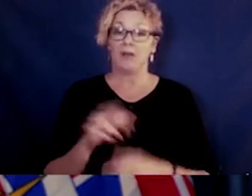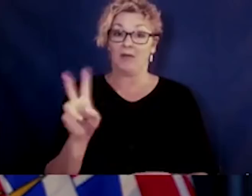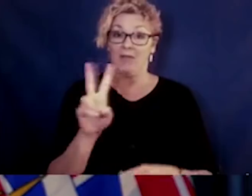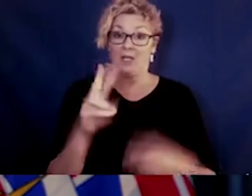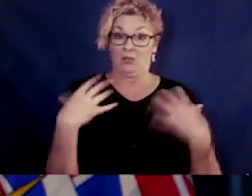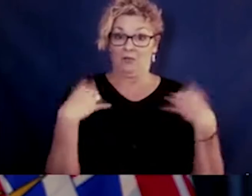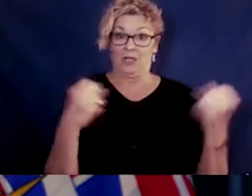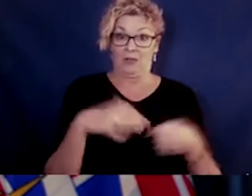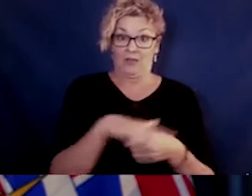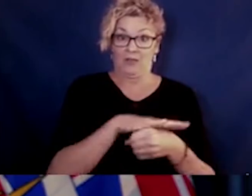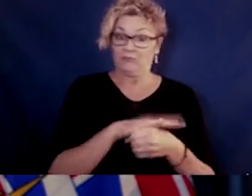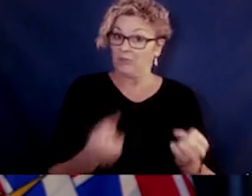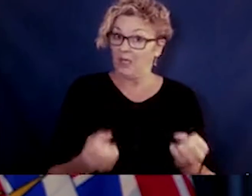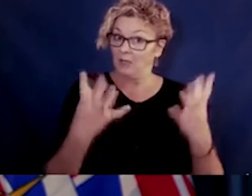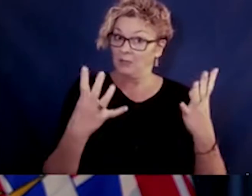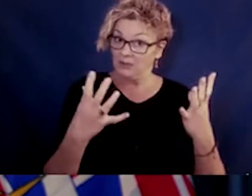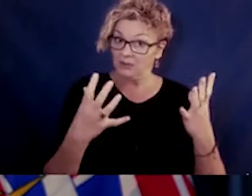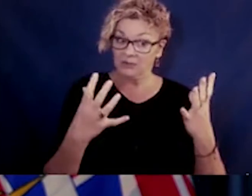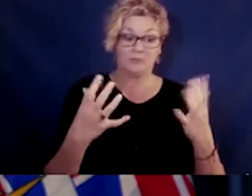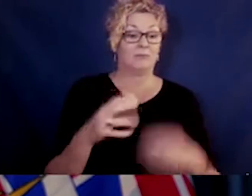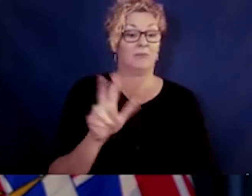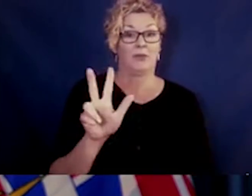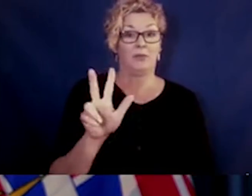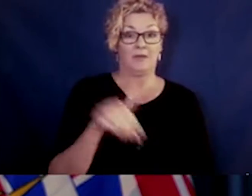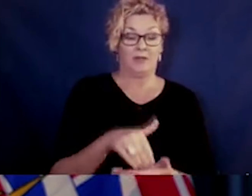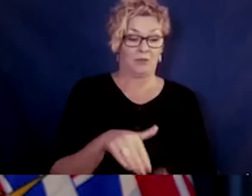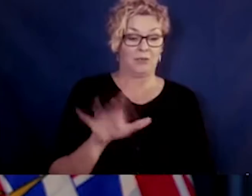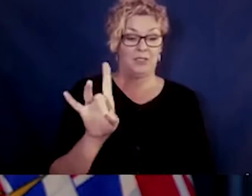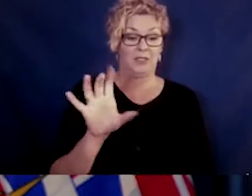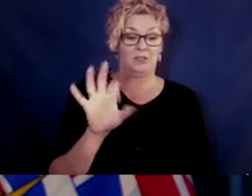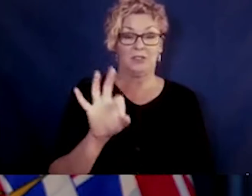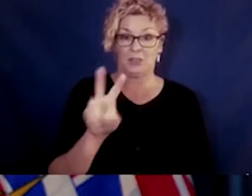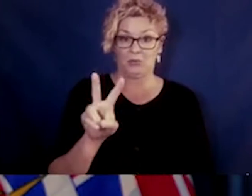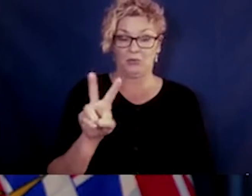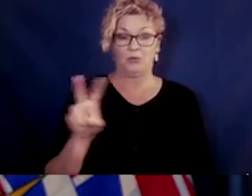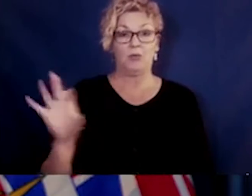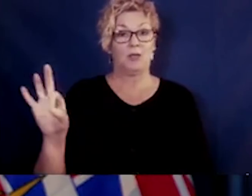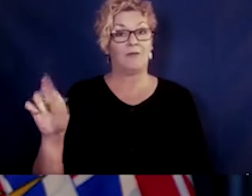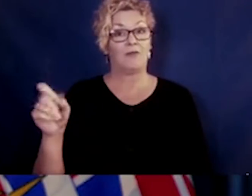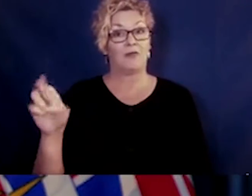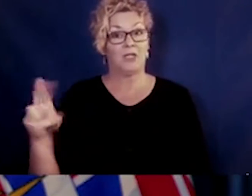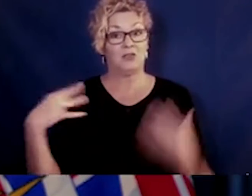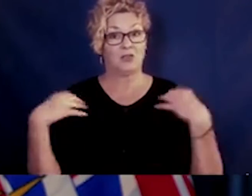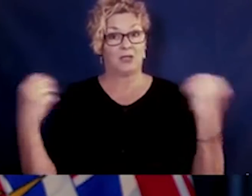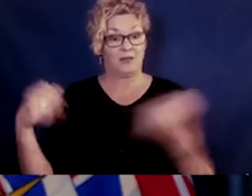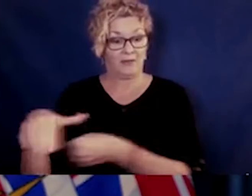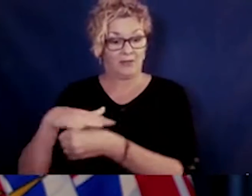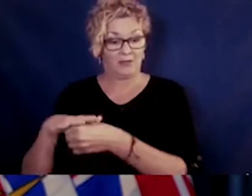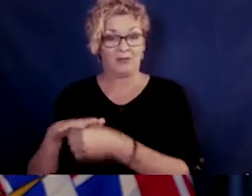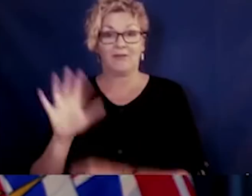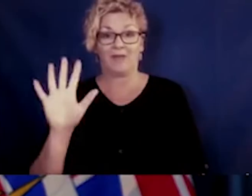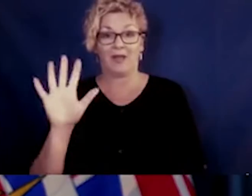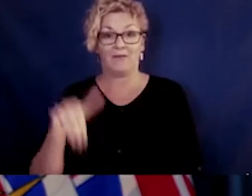ICU. Sadly, we've had 5 additional deaths over this long weekend, 2 in the Fraser